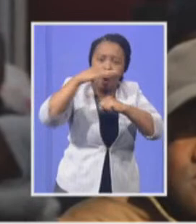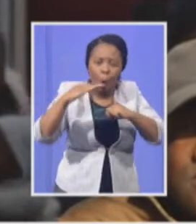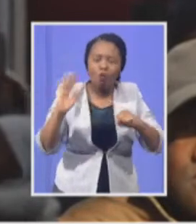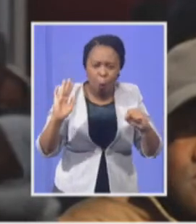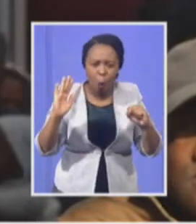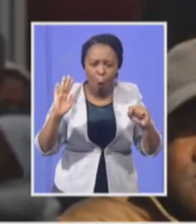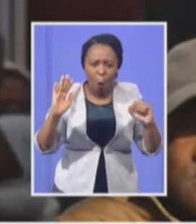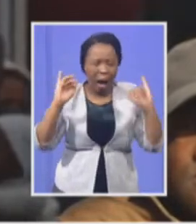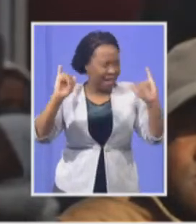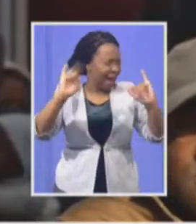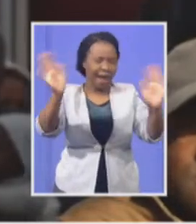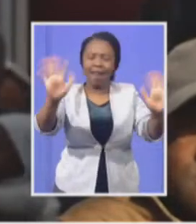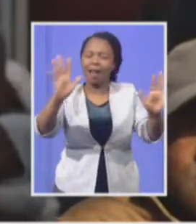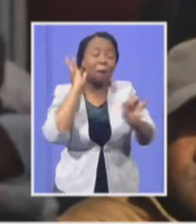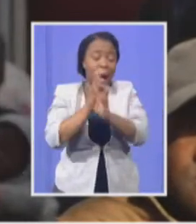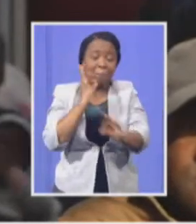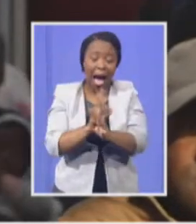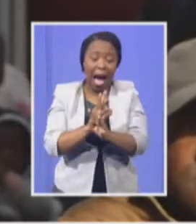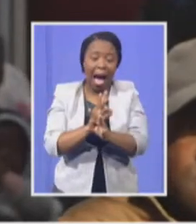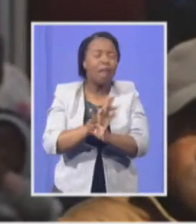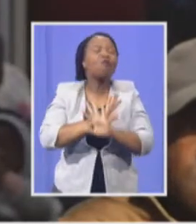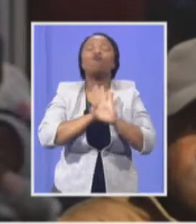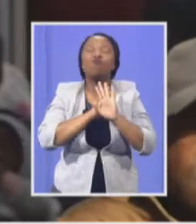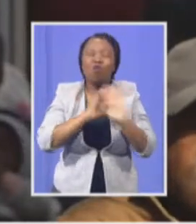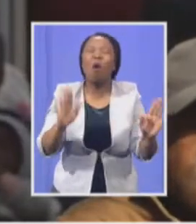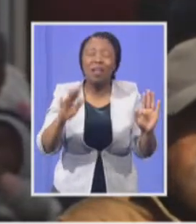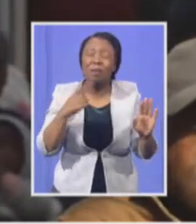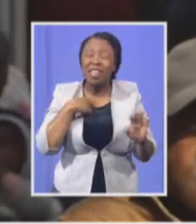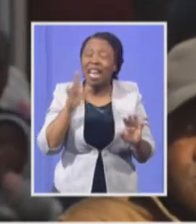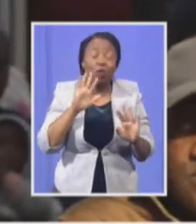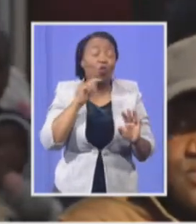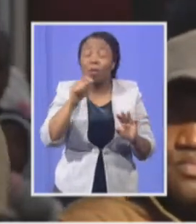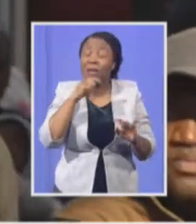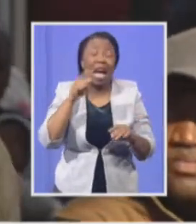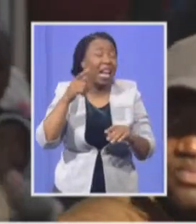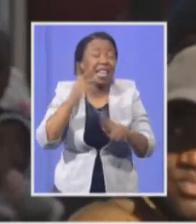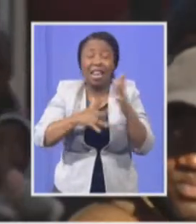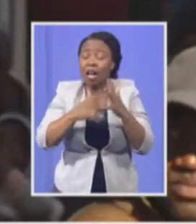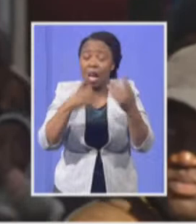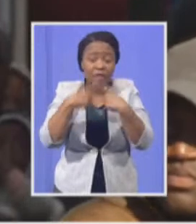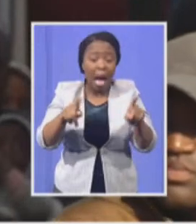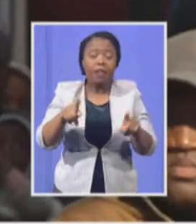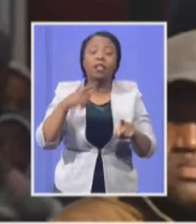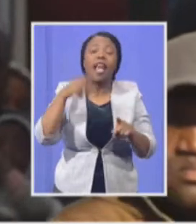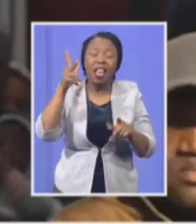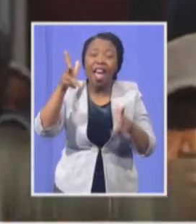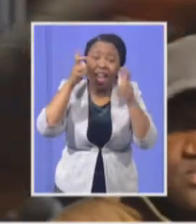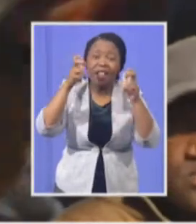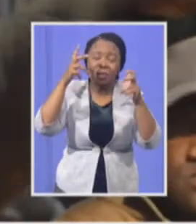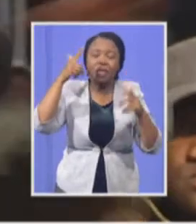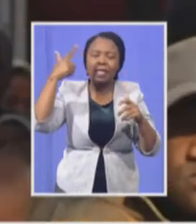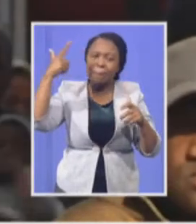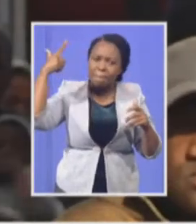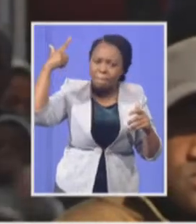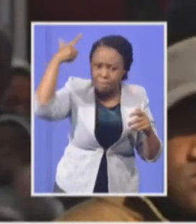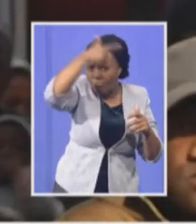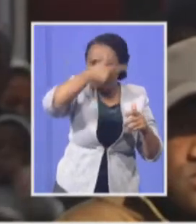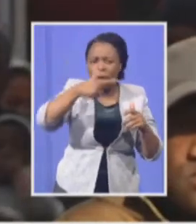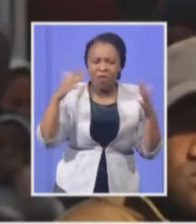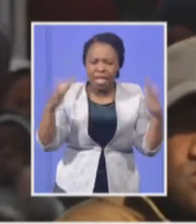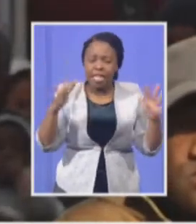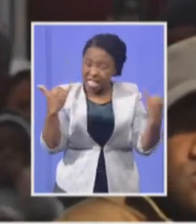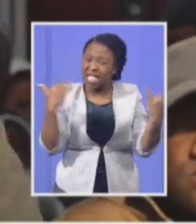sinta tested ha sintongwe ha ke etse khoso hobane ke ne ile thusho tenella hona mo lefiting